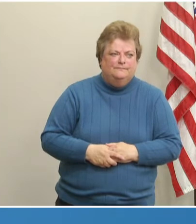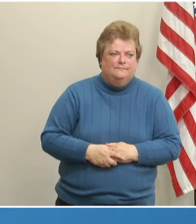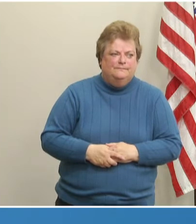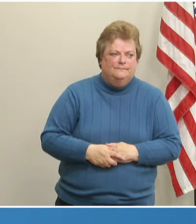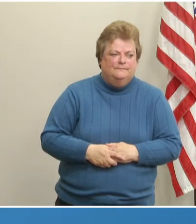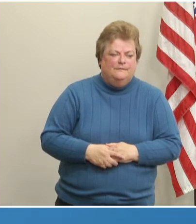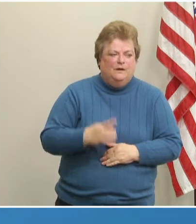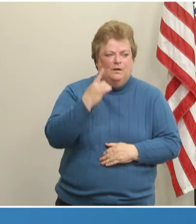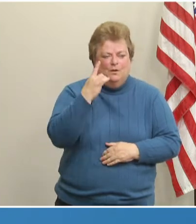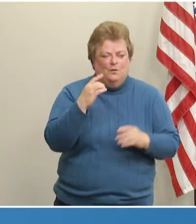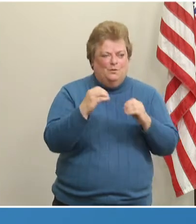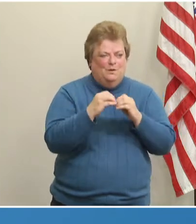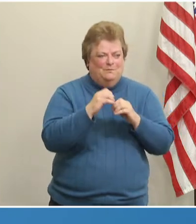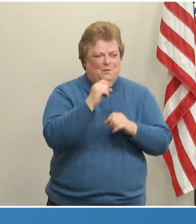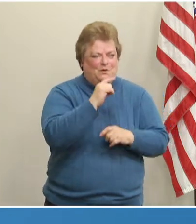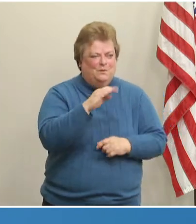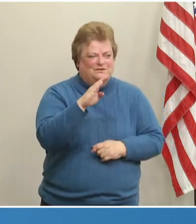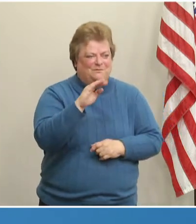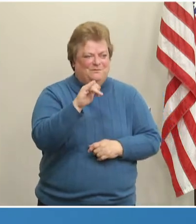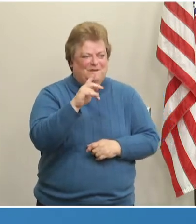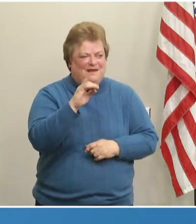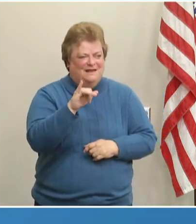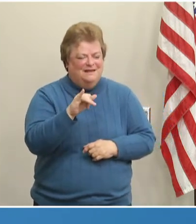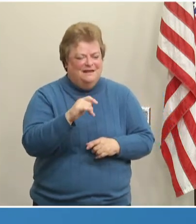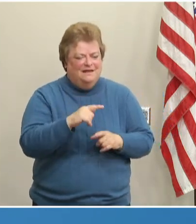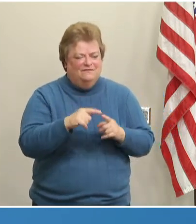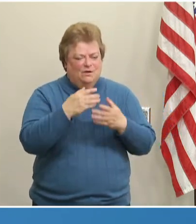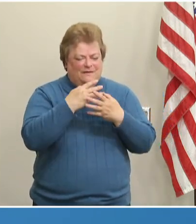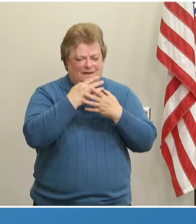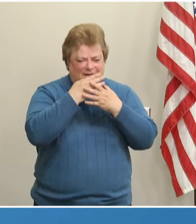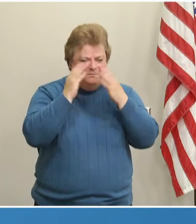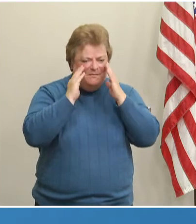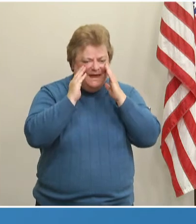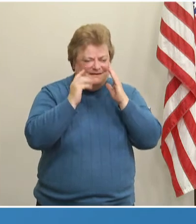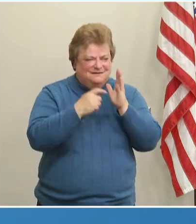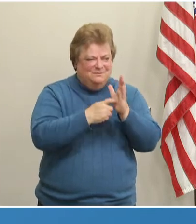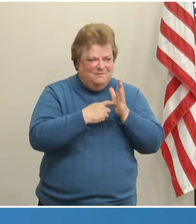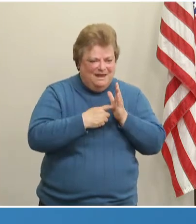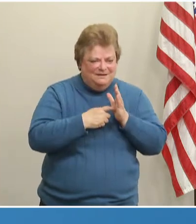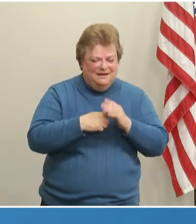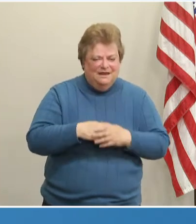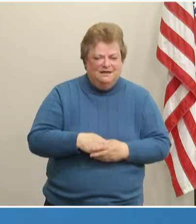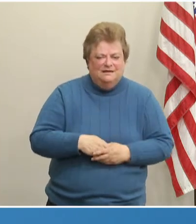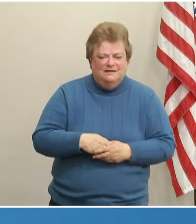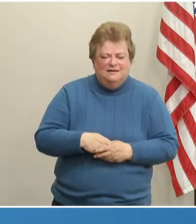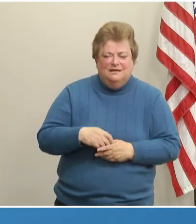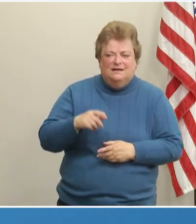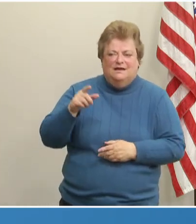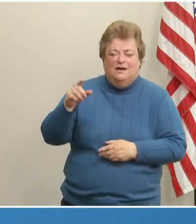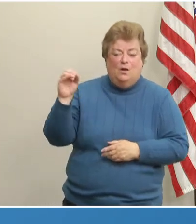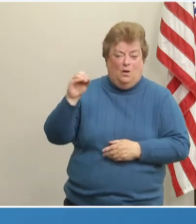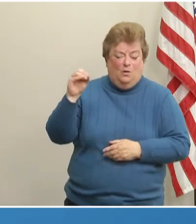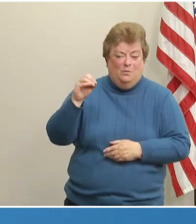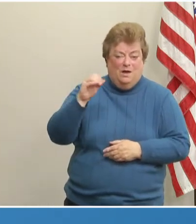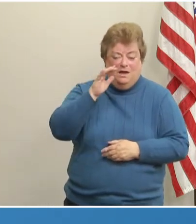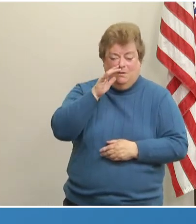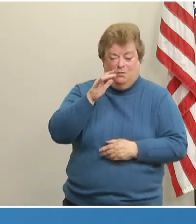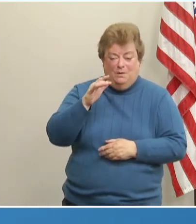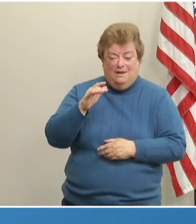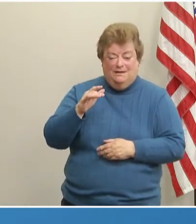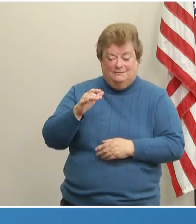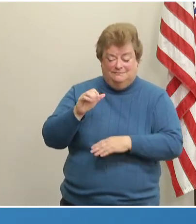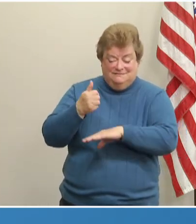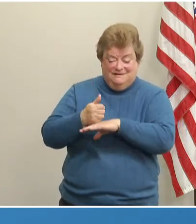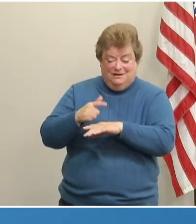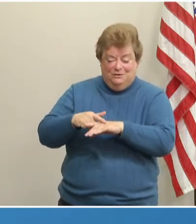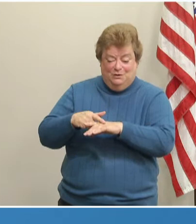I just have one last question about the mask mandate. Omaha has said theirs is set to expire at the end of May. I know our current